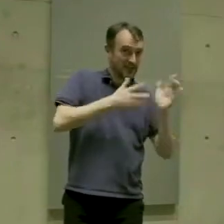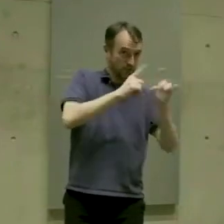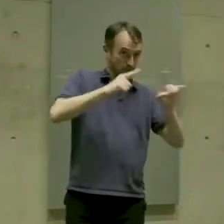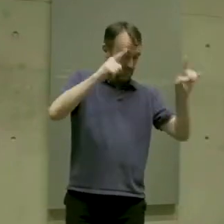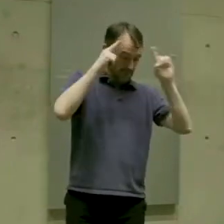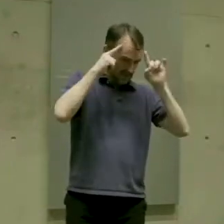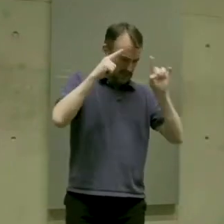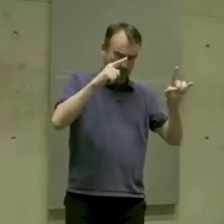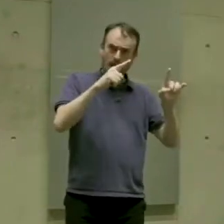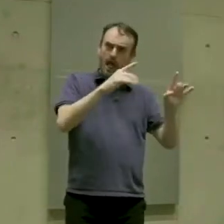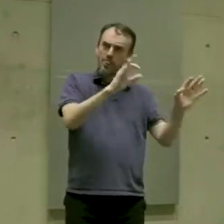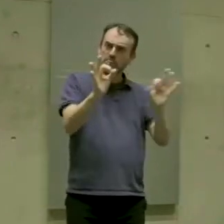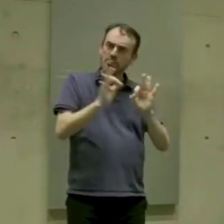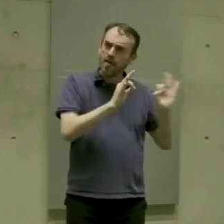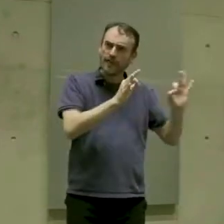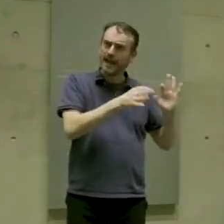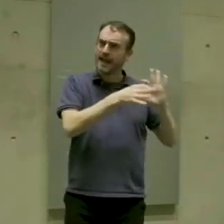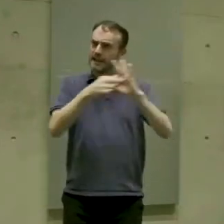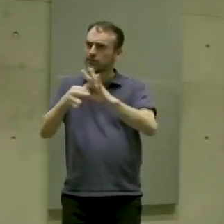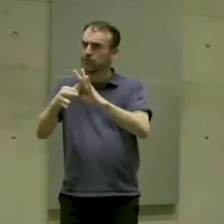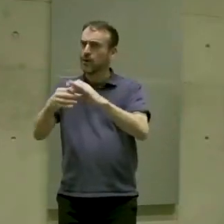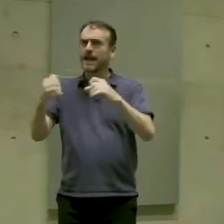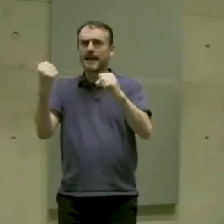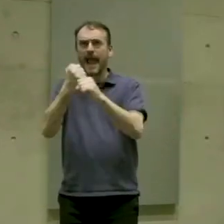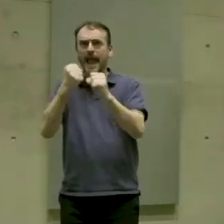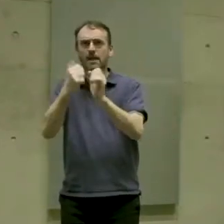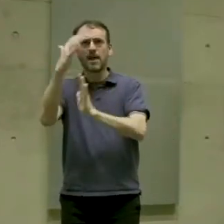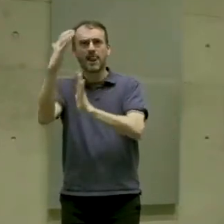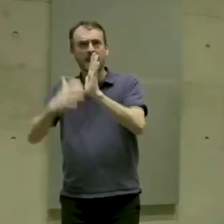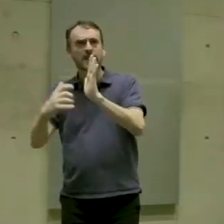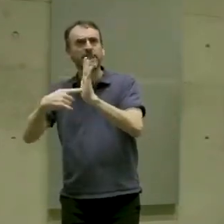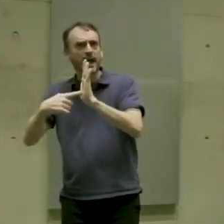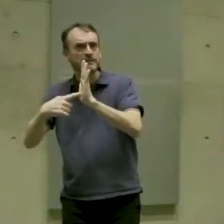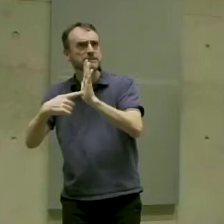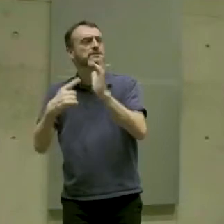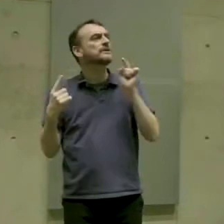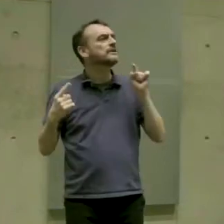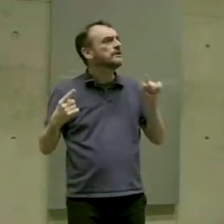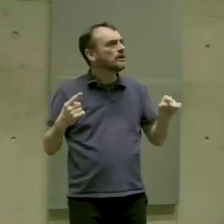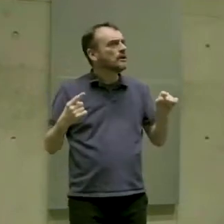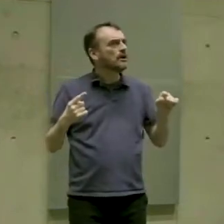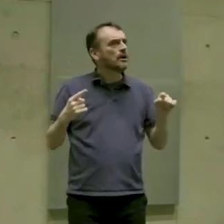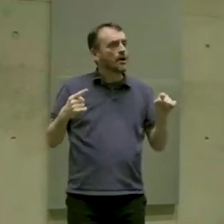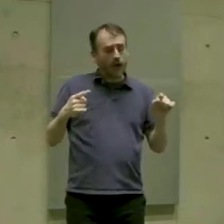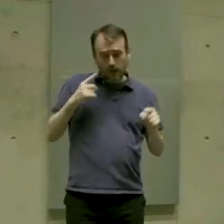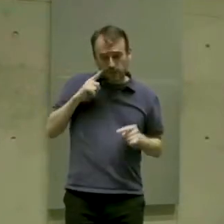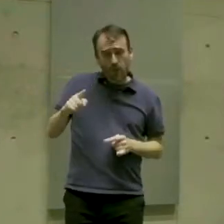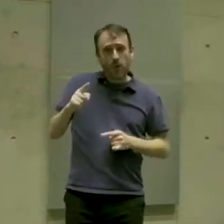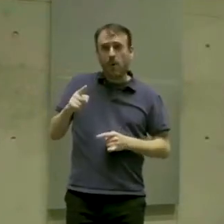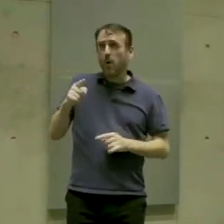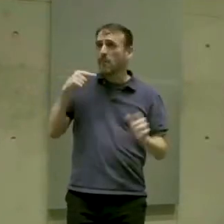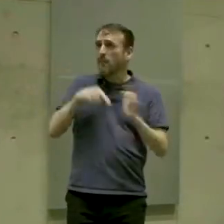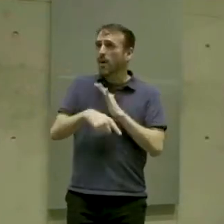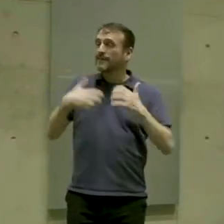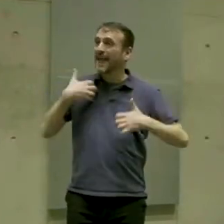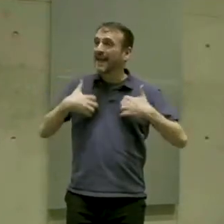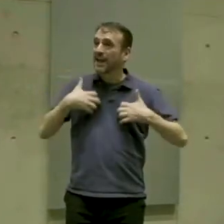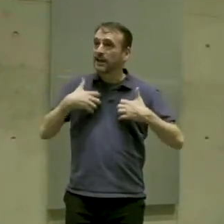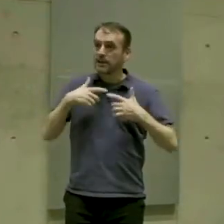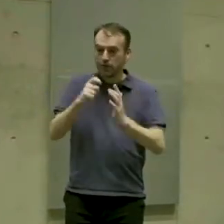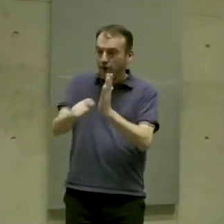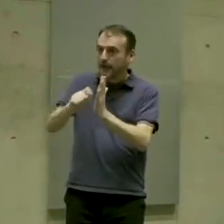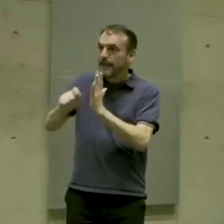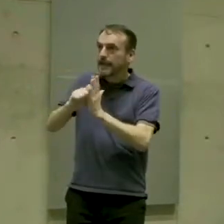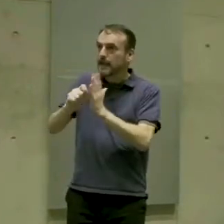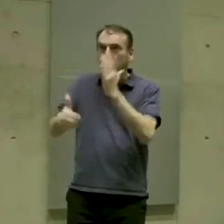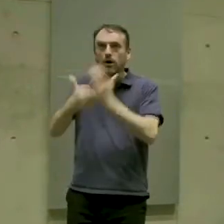was nothing. I could find nothing discussing what I saw not only as the most exciting writing being written, but